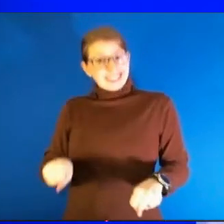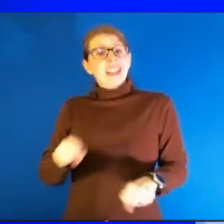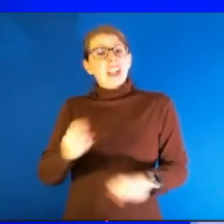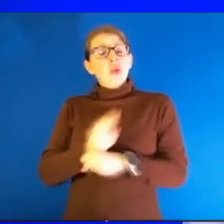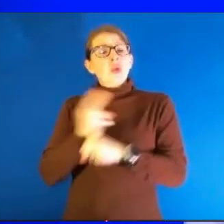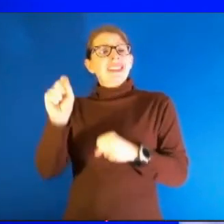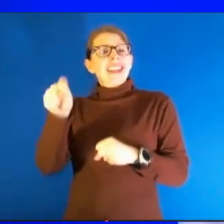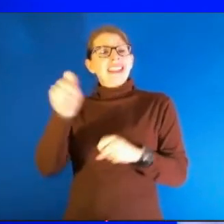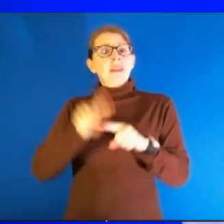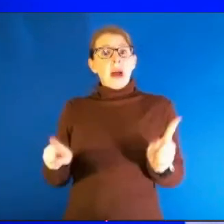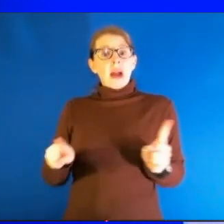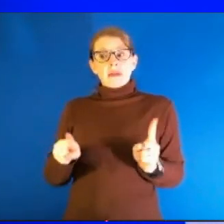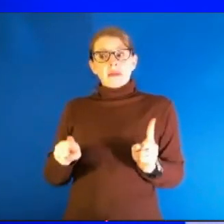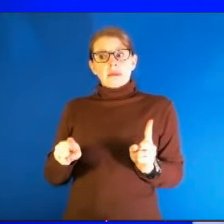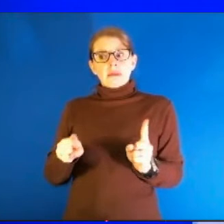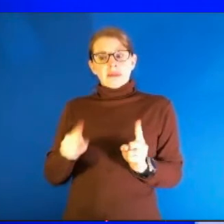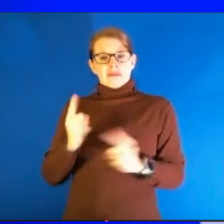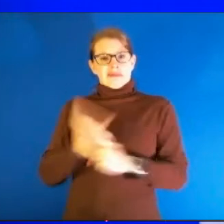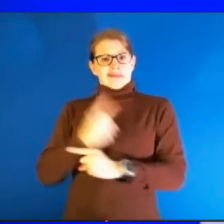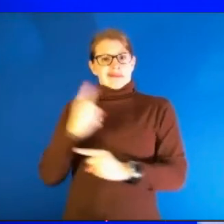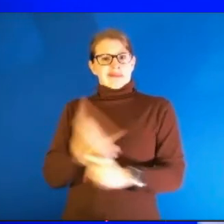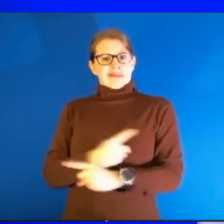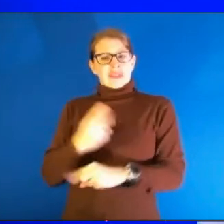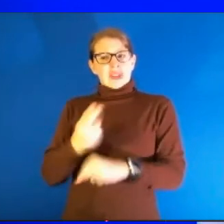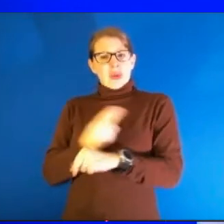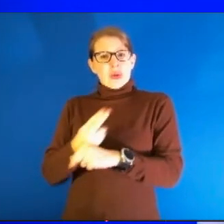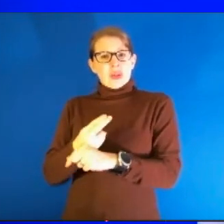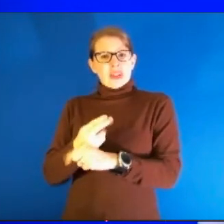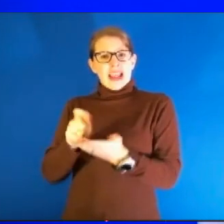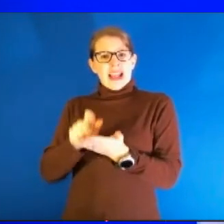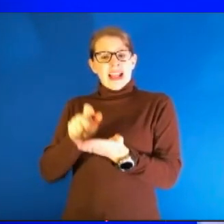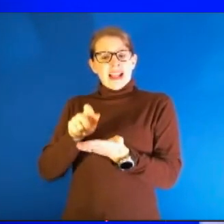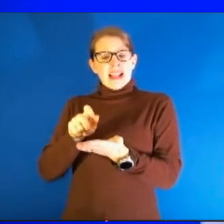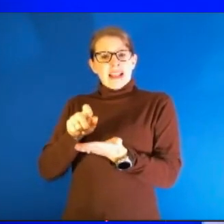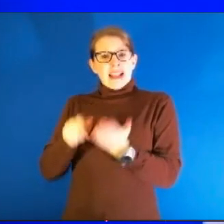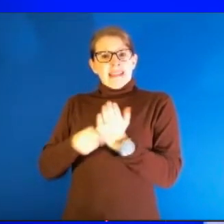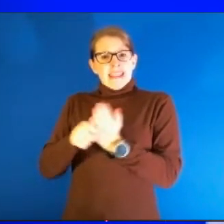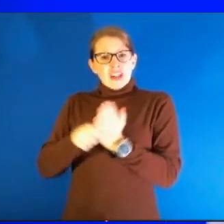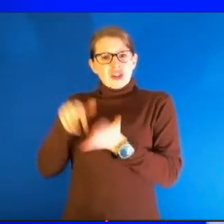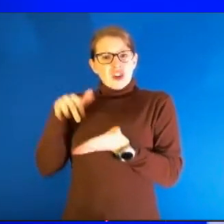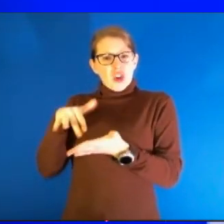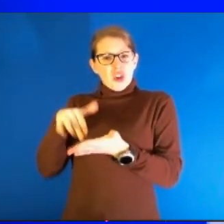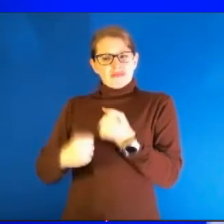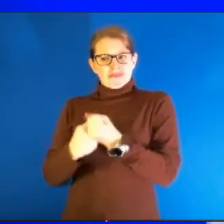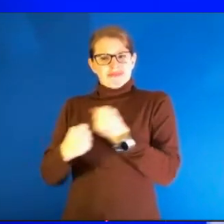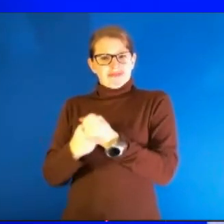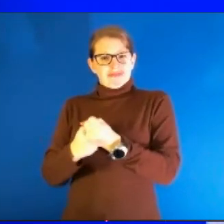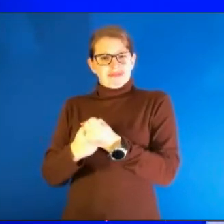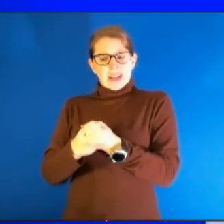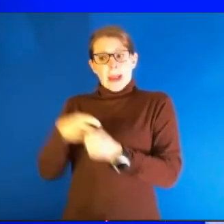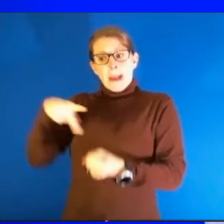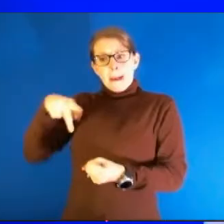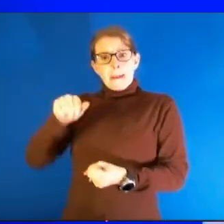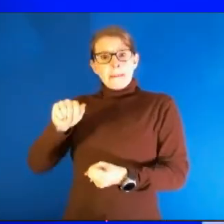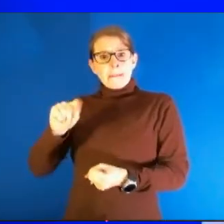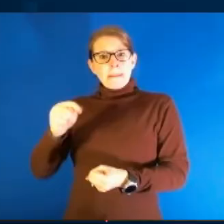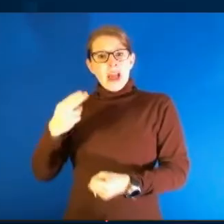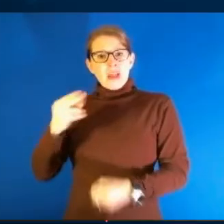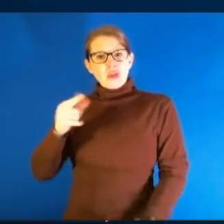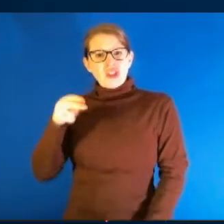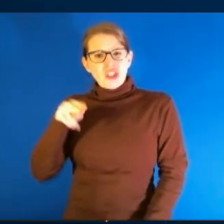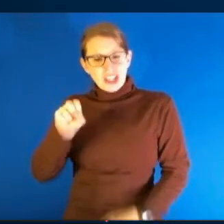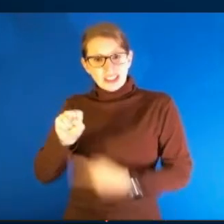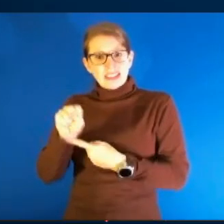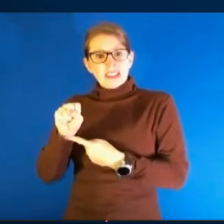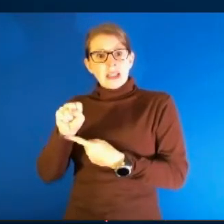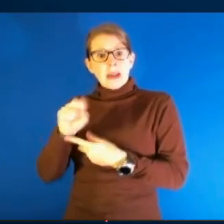that you were using it, you also knew that there was literature to support that you were using it towards pathogens which were sensitive to that drug.